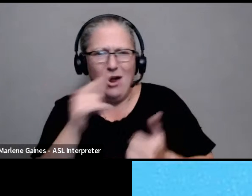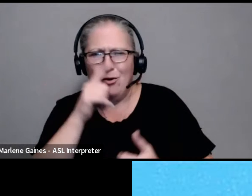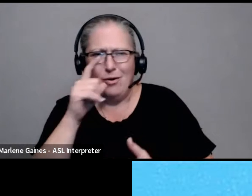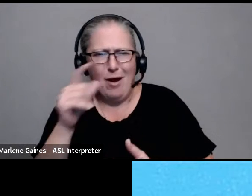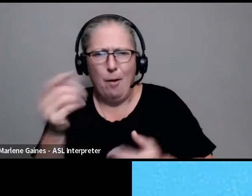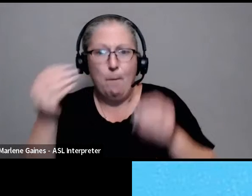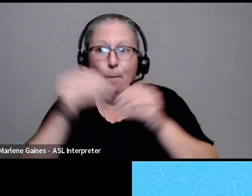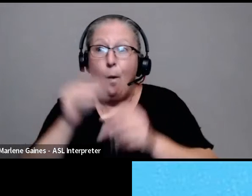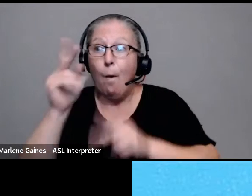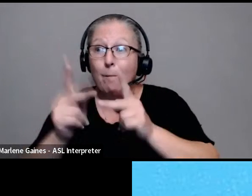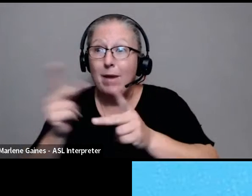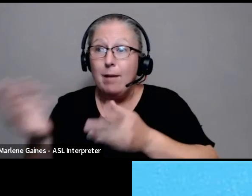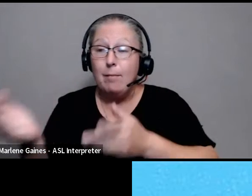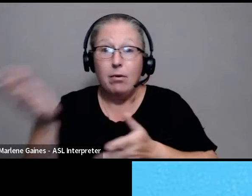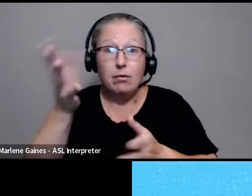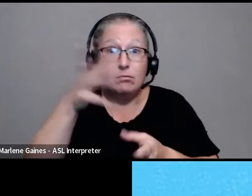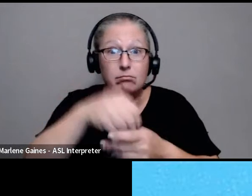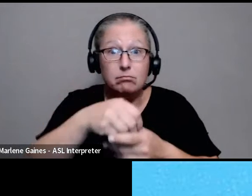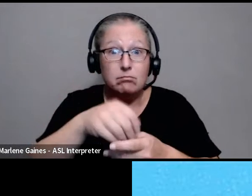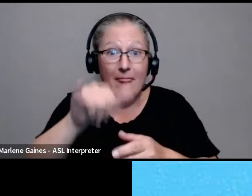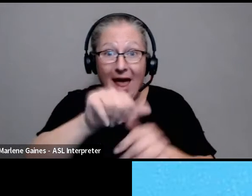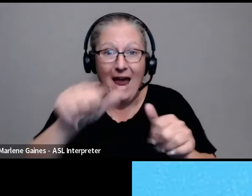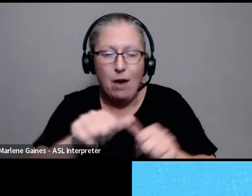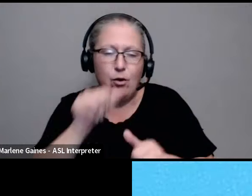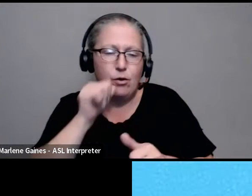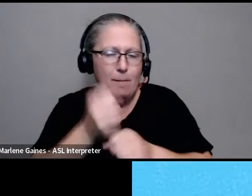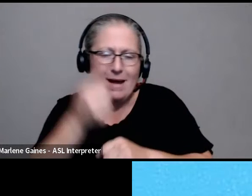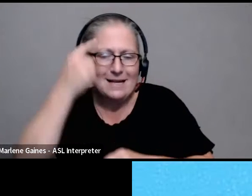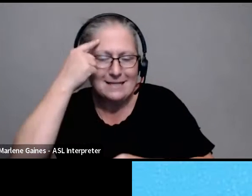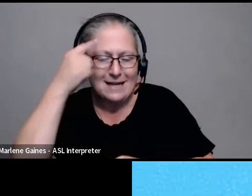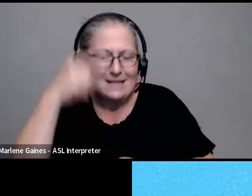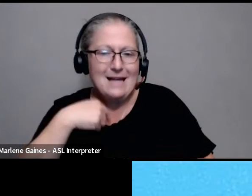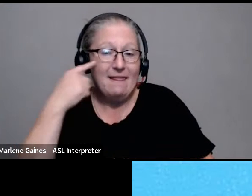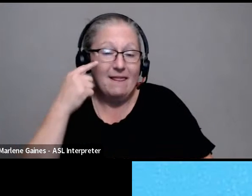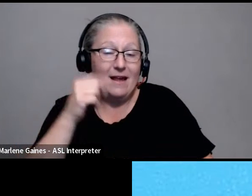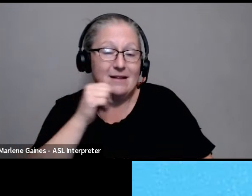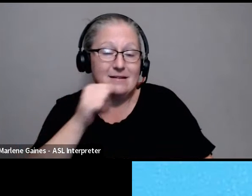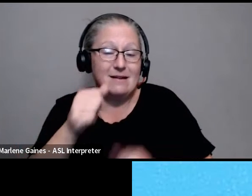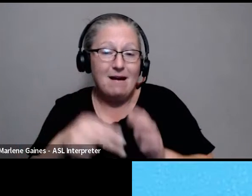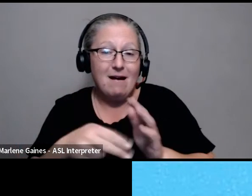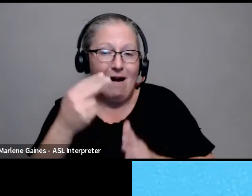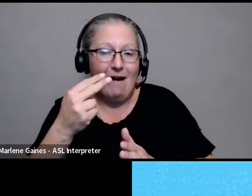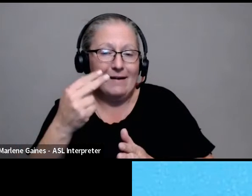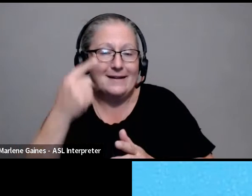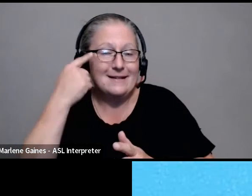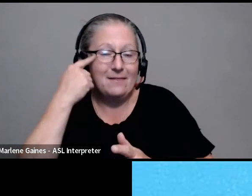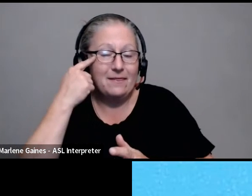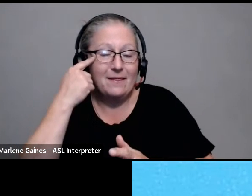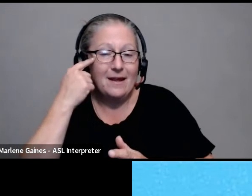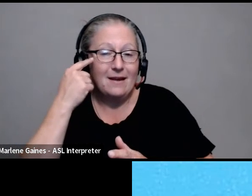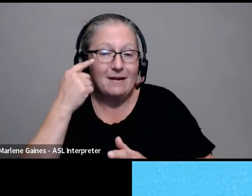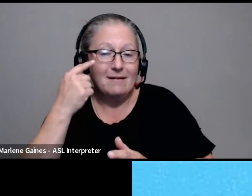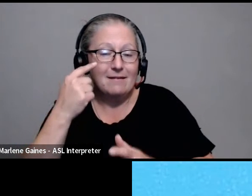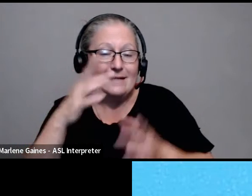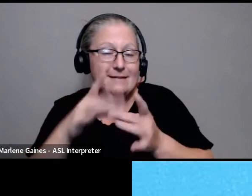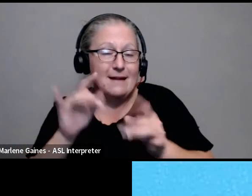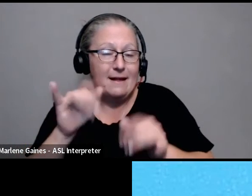bring more people to the area. That doesn't make sense. And I think it's disingenuous to think otherwise or state